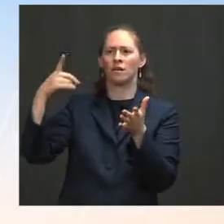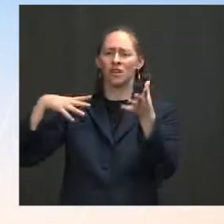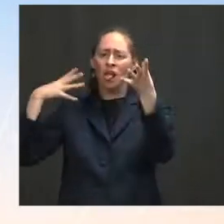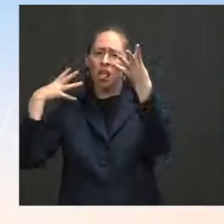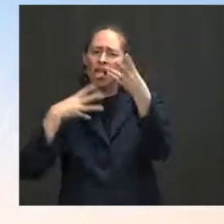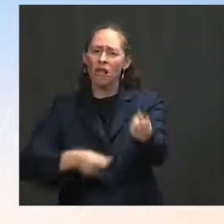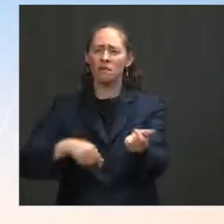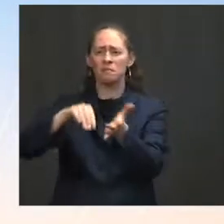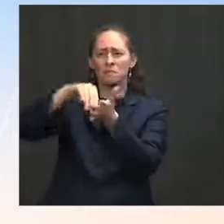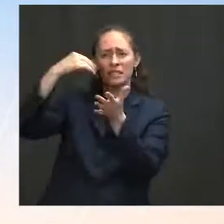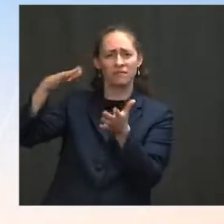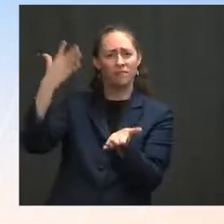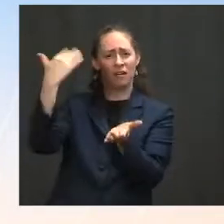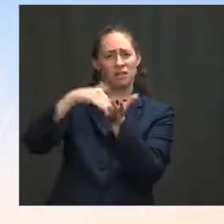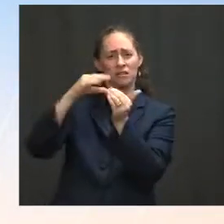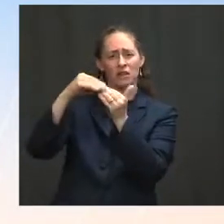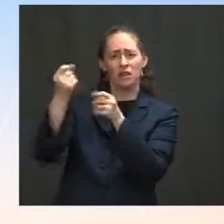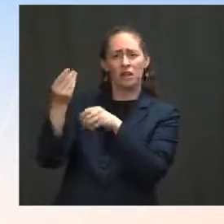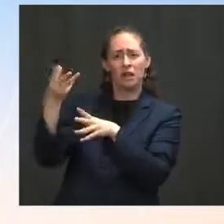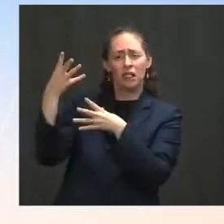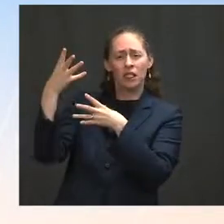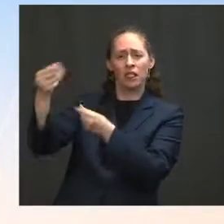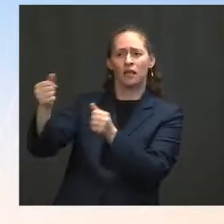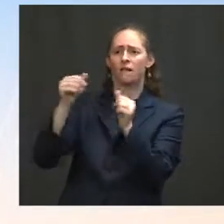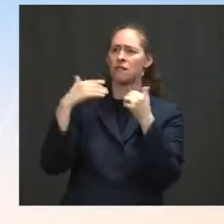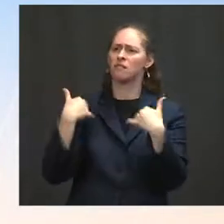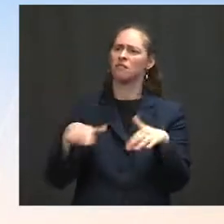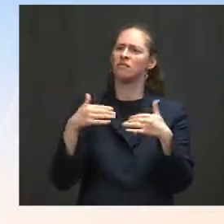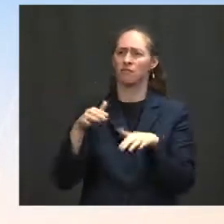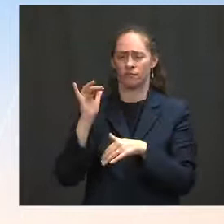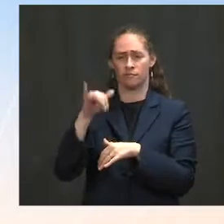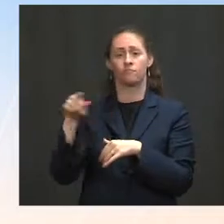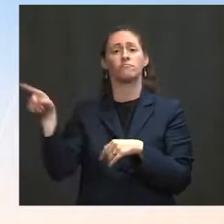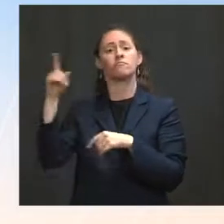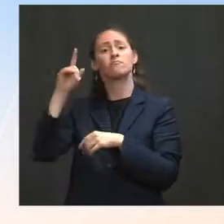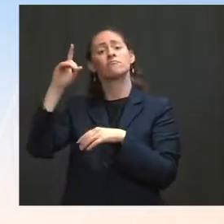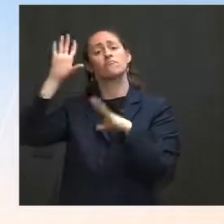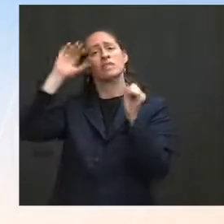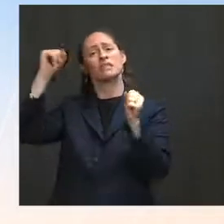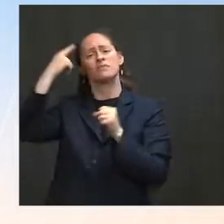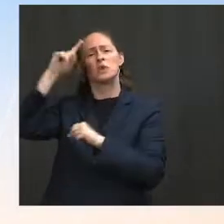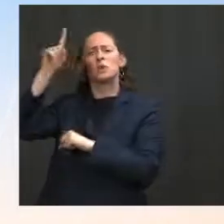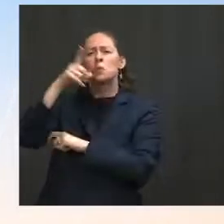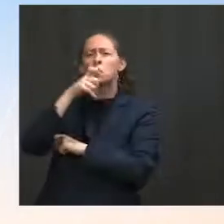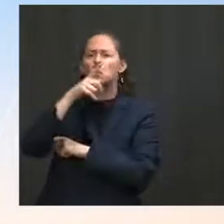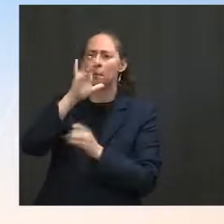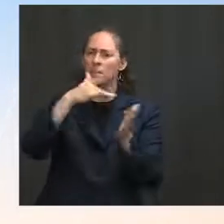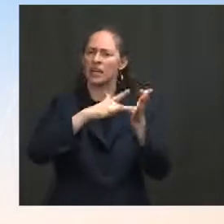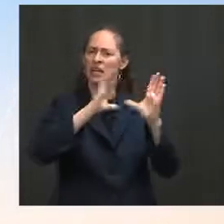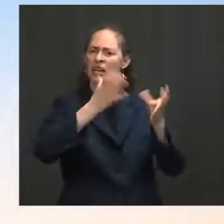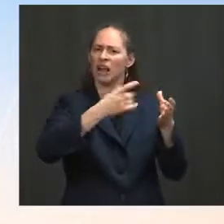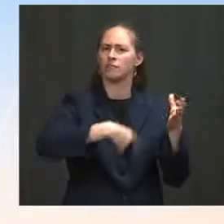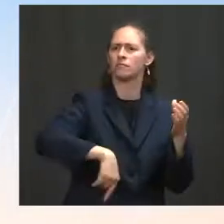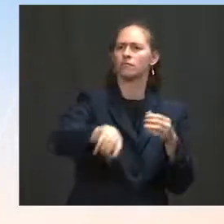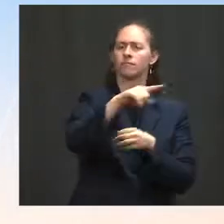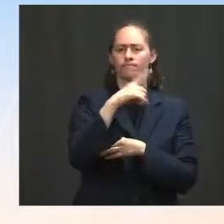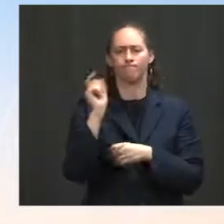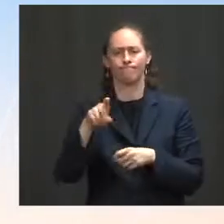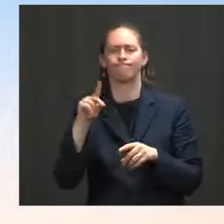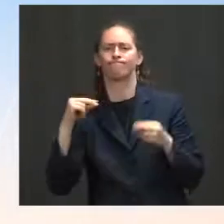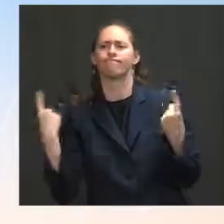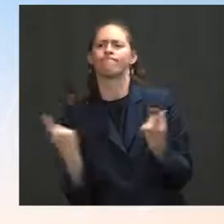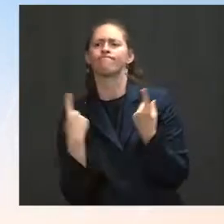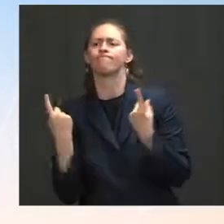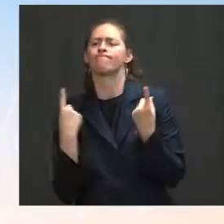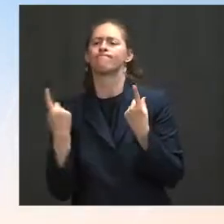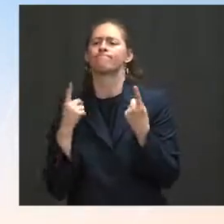President of the United States, somebody who represents middle-class Americans across the country, he has a responsibility to act. We understand some may be opposed to that,